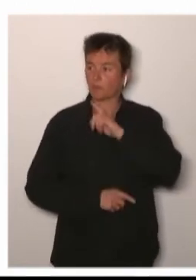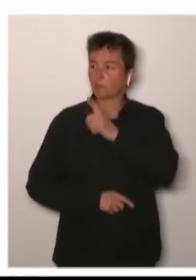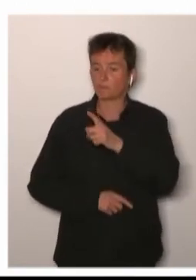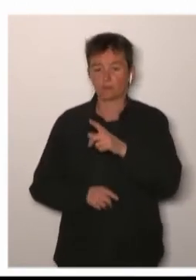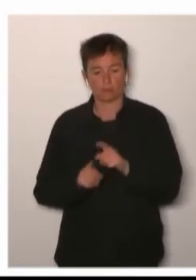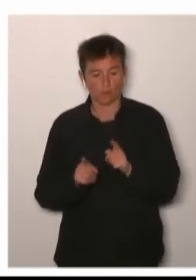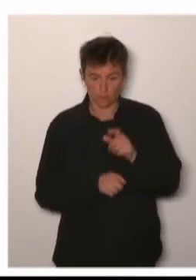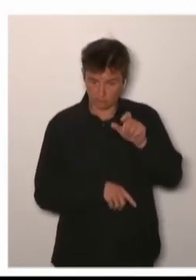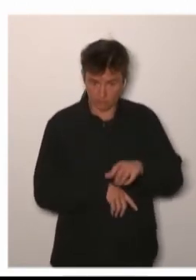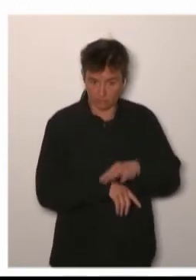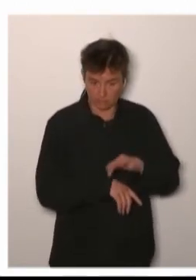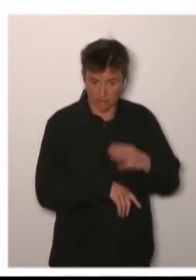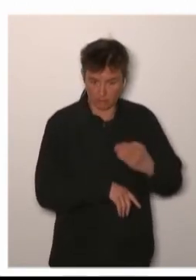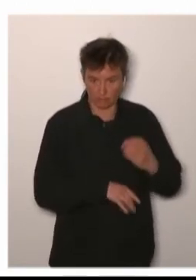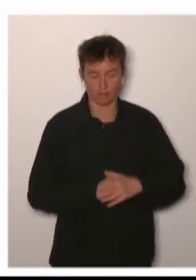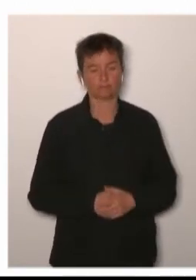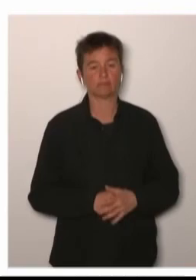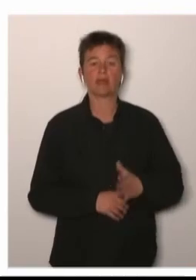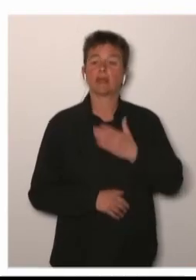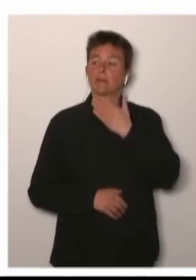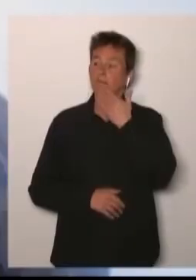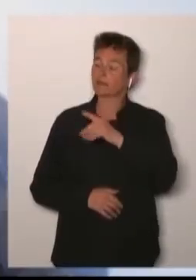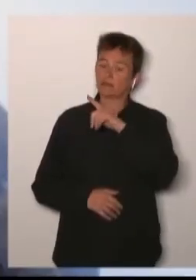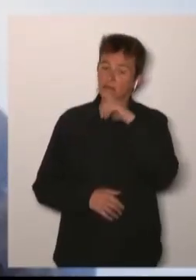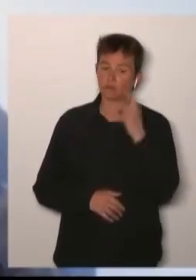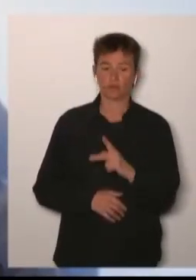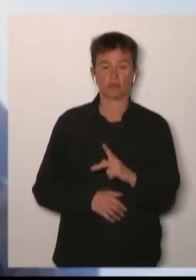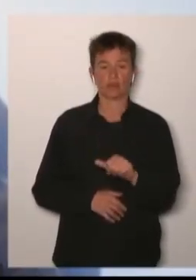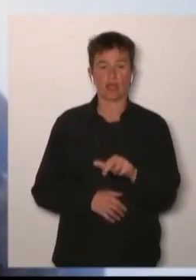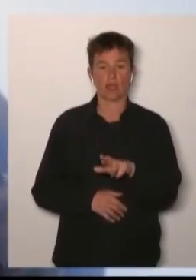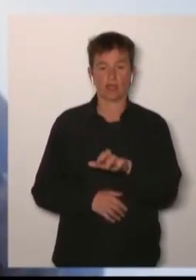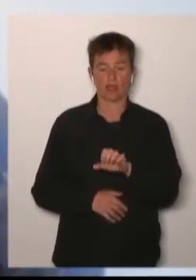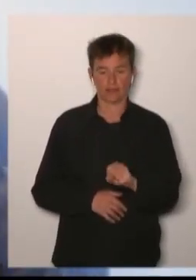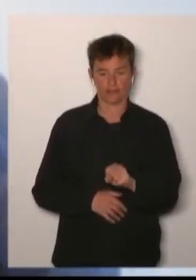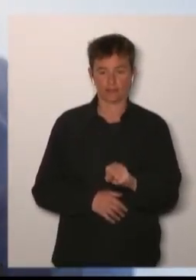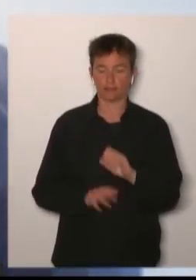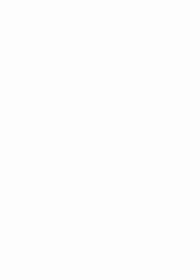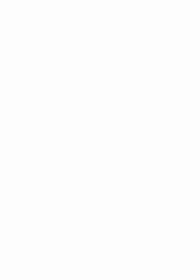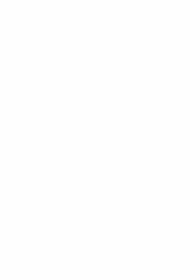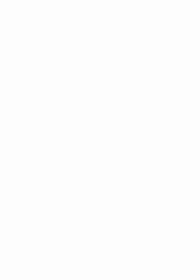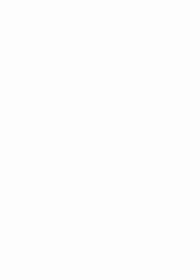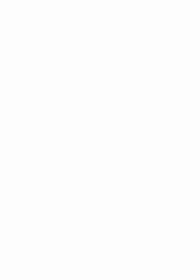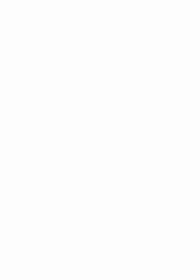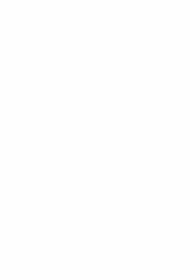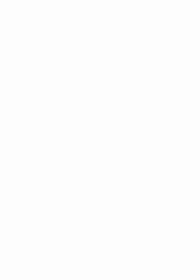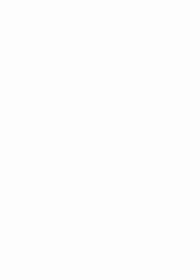a lot to you, Dominik KARRES. We can applaud you very much. On peut applaudir très fort Dominik KARRES.